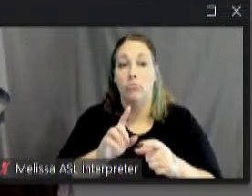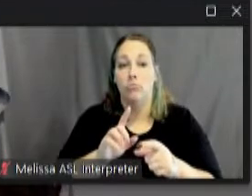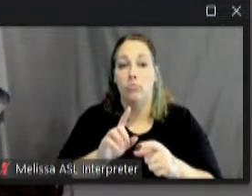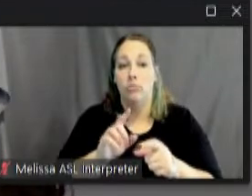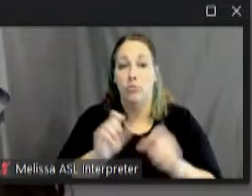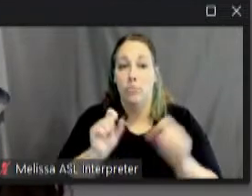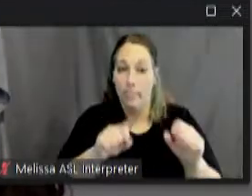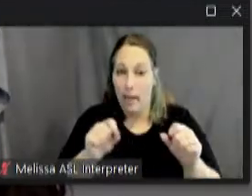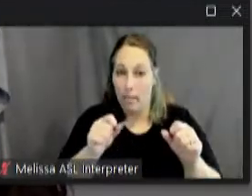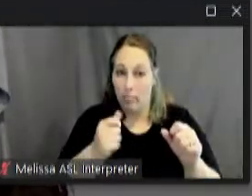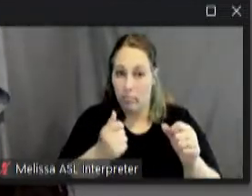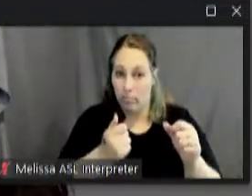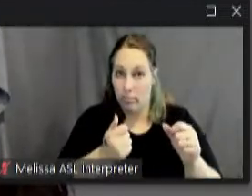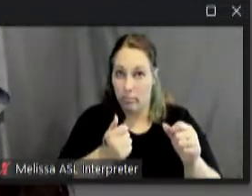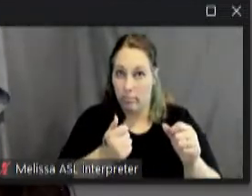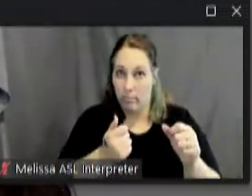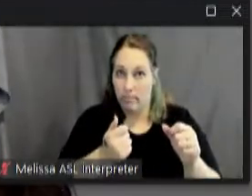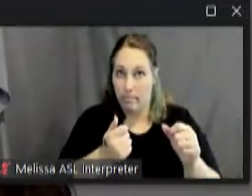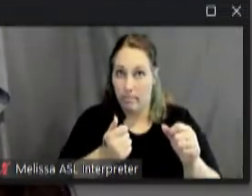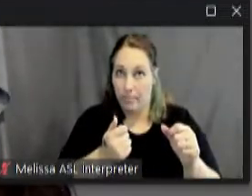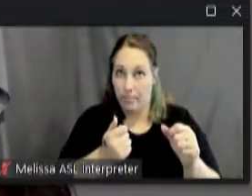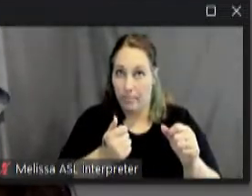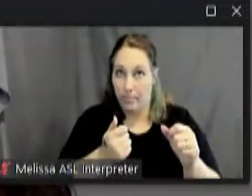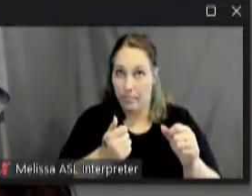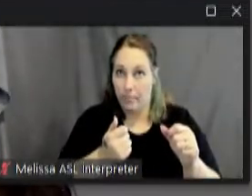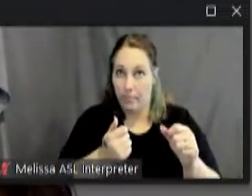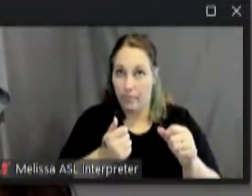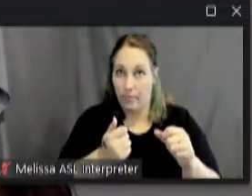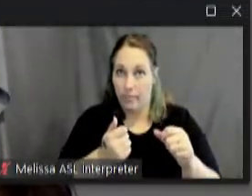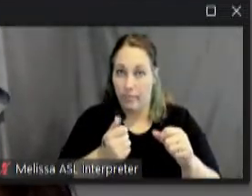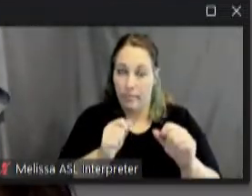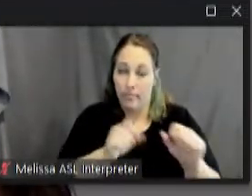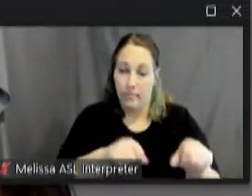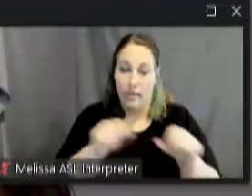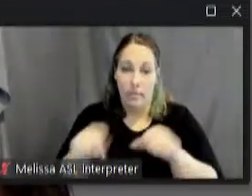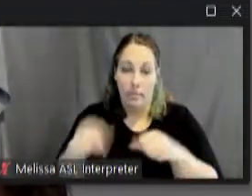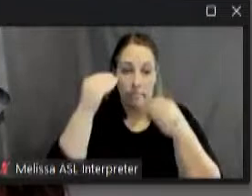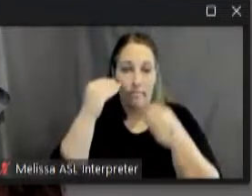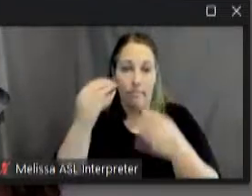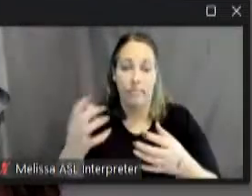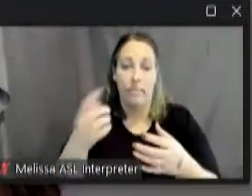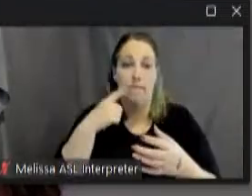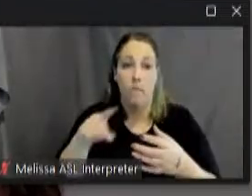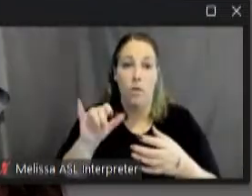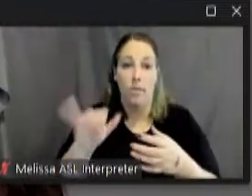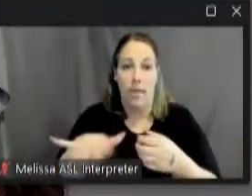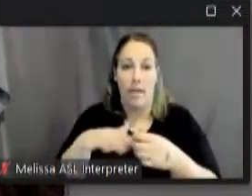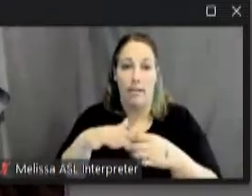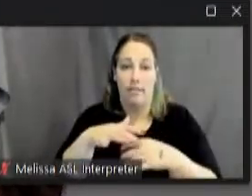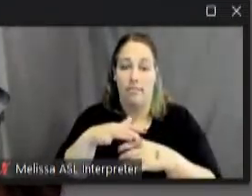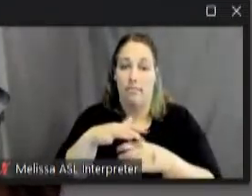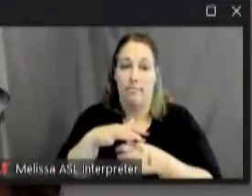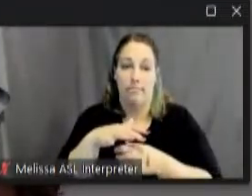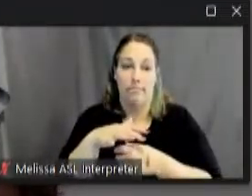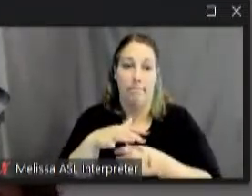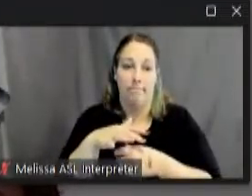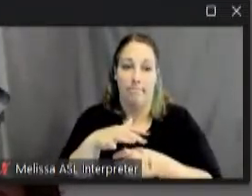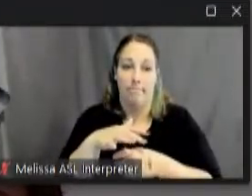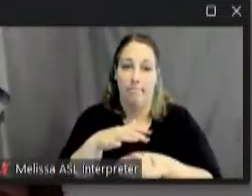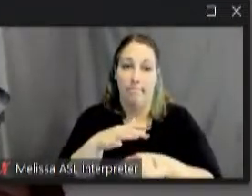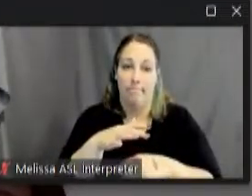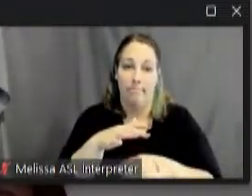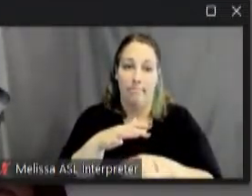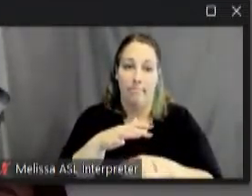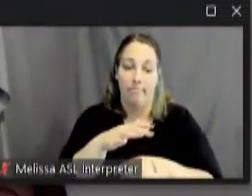level with civil society and all interested parties that have to do with the rights